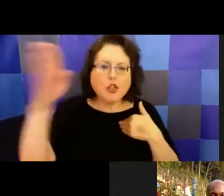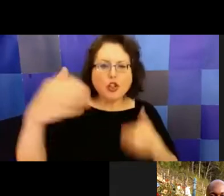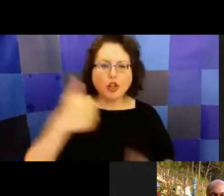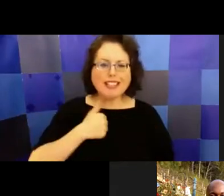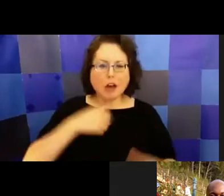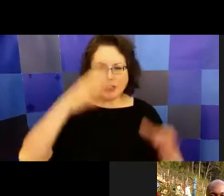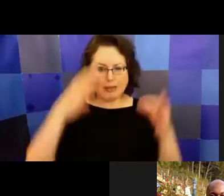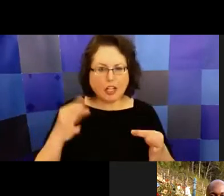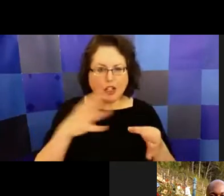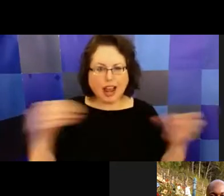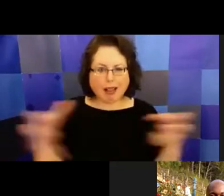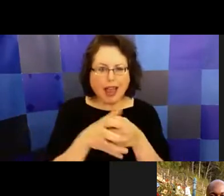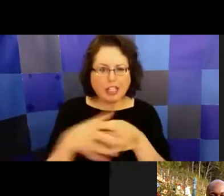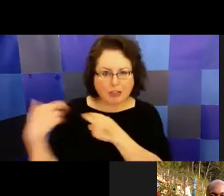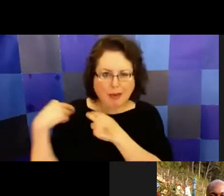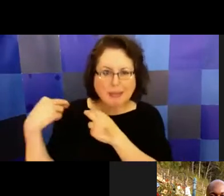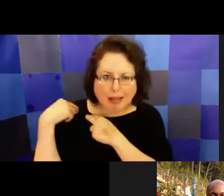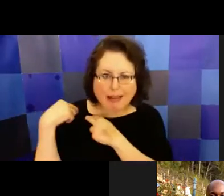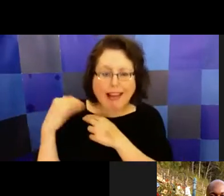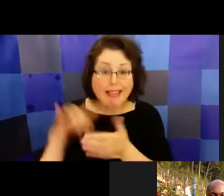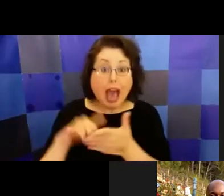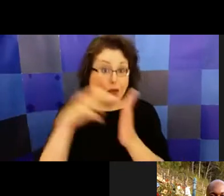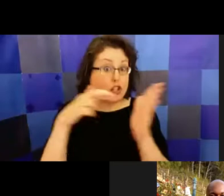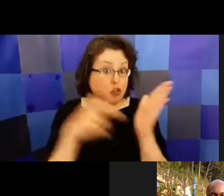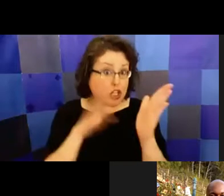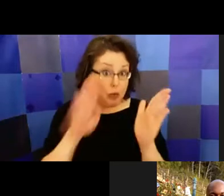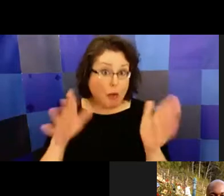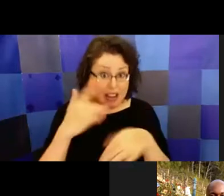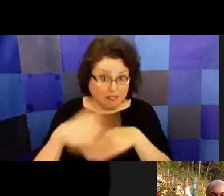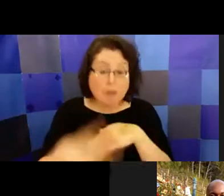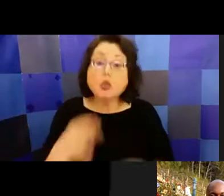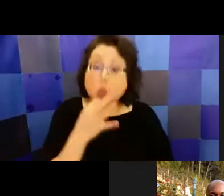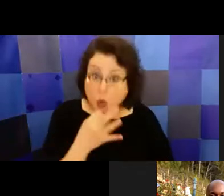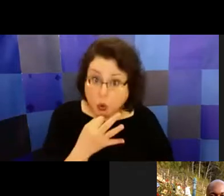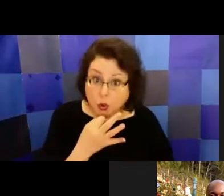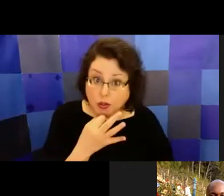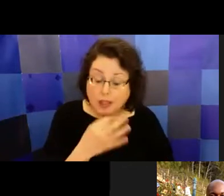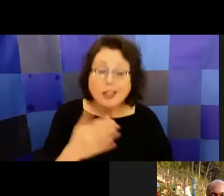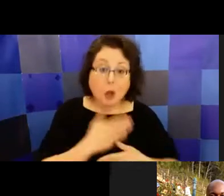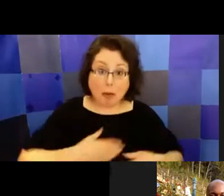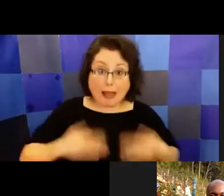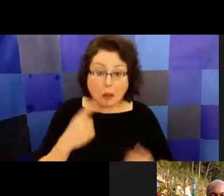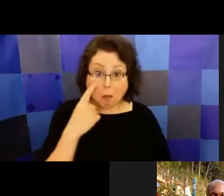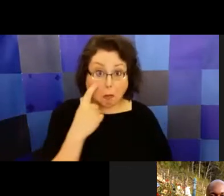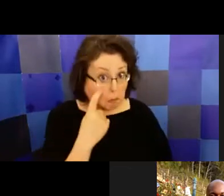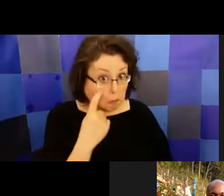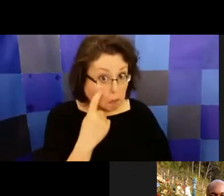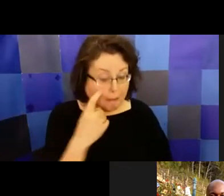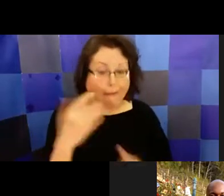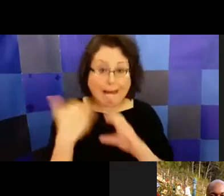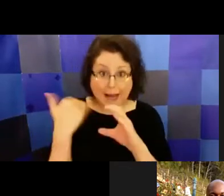self-determination and collective responsibility. The registration will be available very soon, so please keep your eye out for